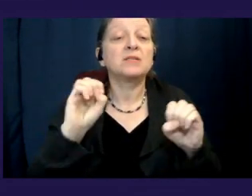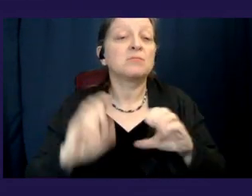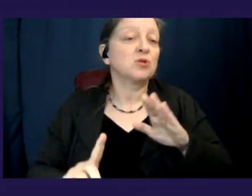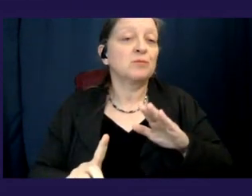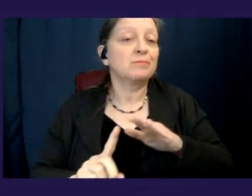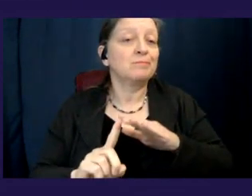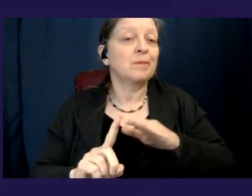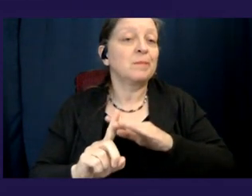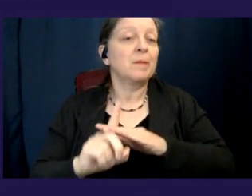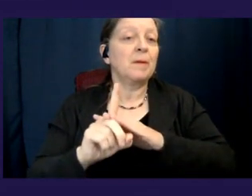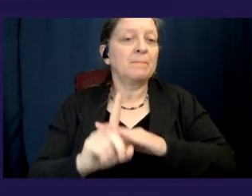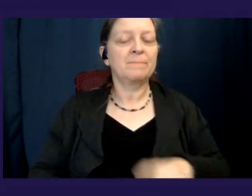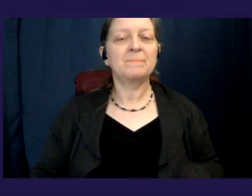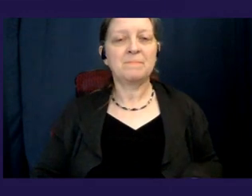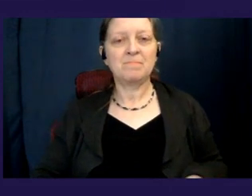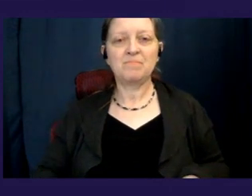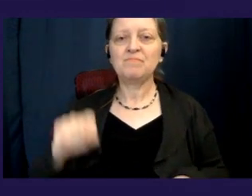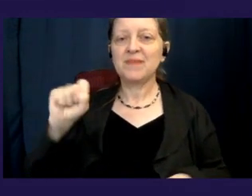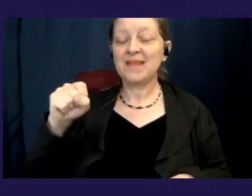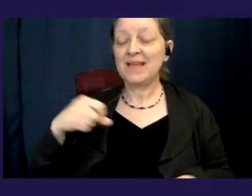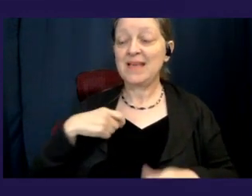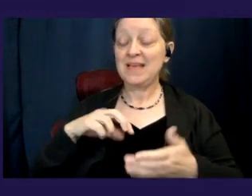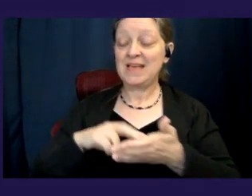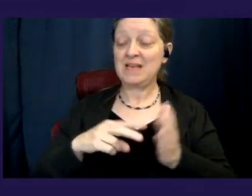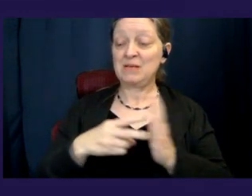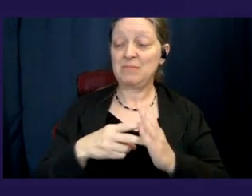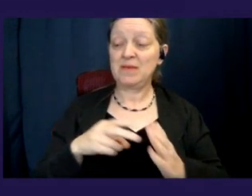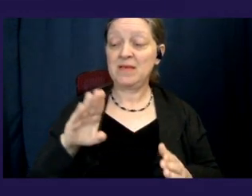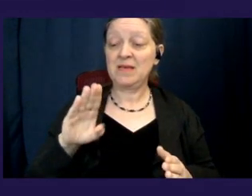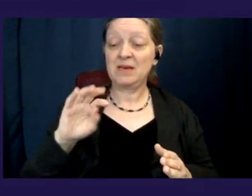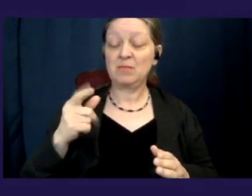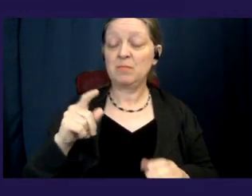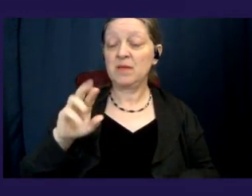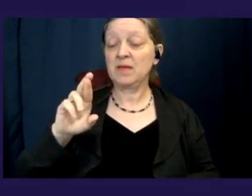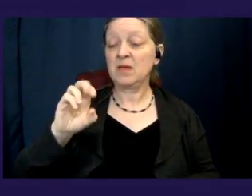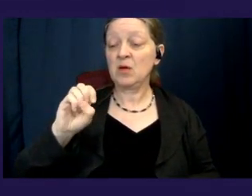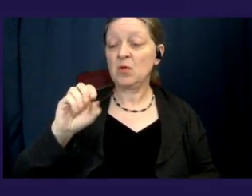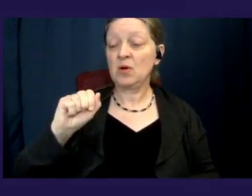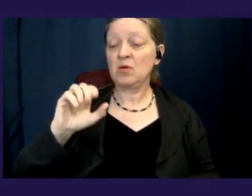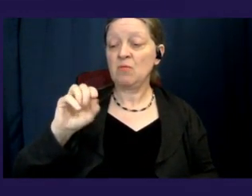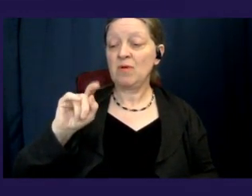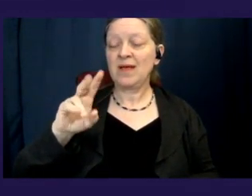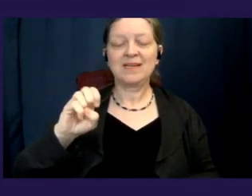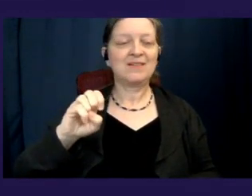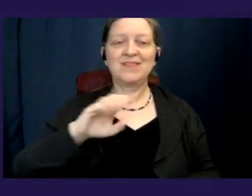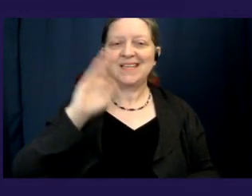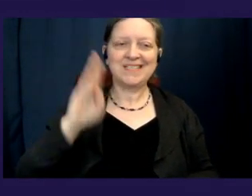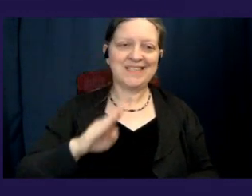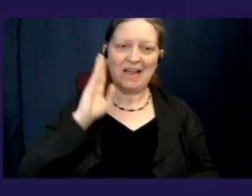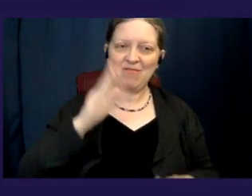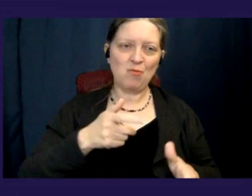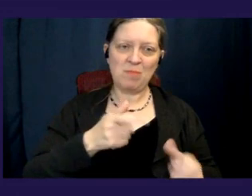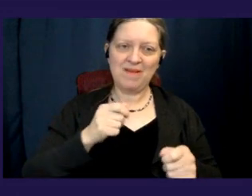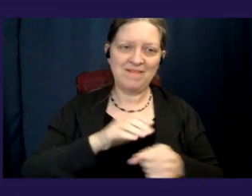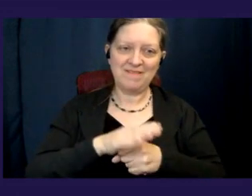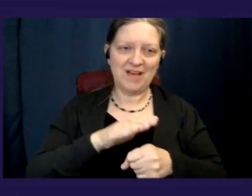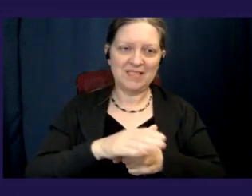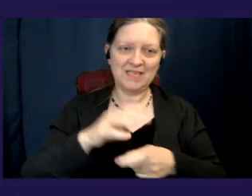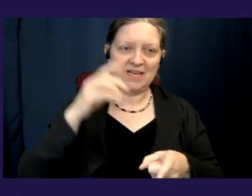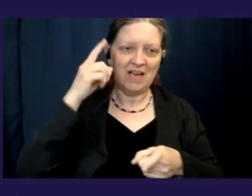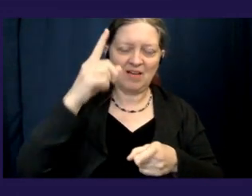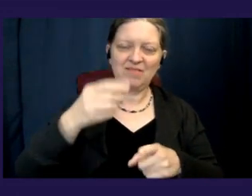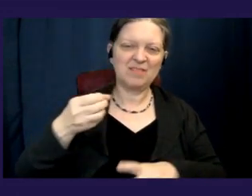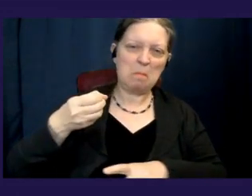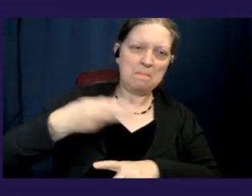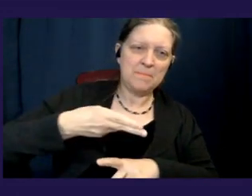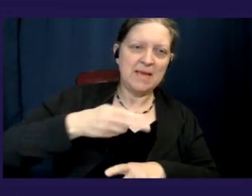emerging. Yeah, I mean, being reactive is going to never be fast enough for the speed of misinformation, and we know that the corrections